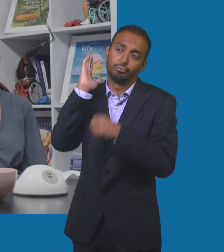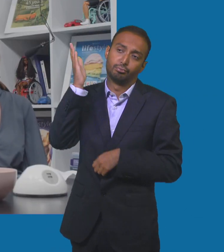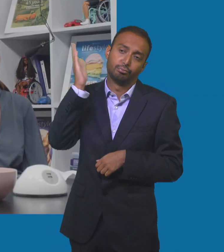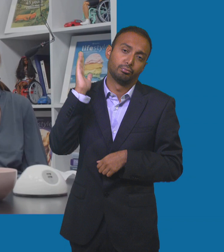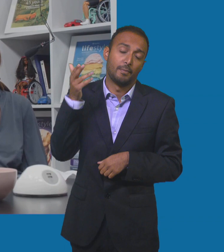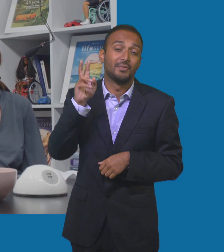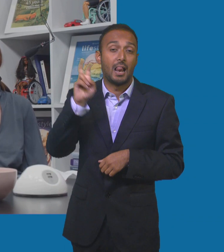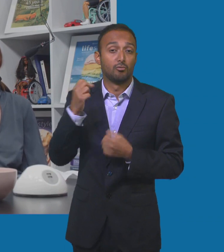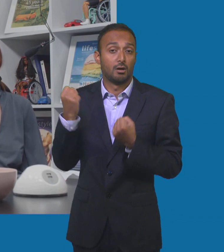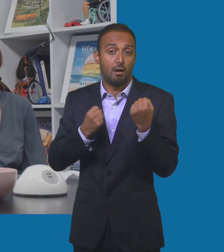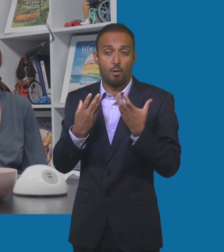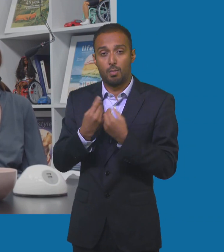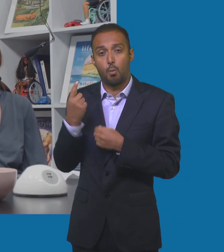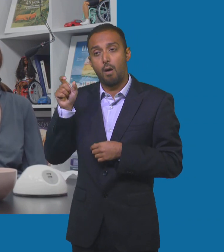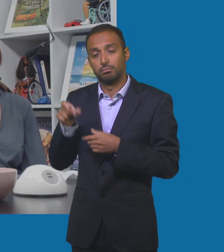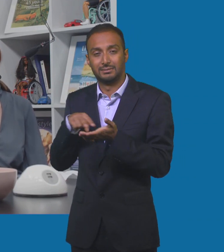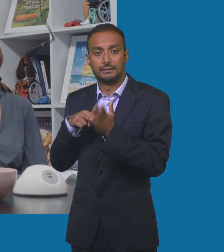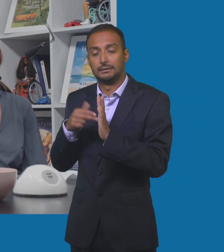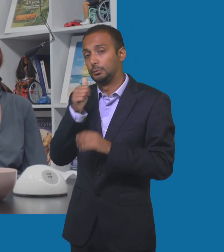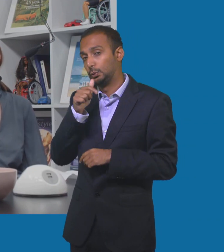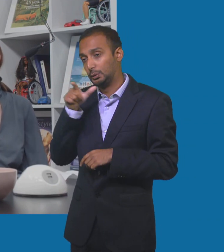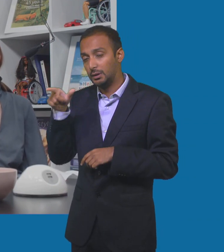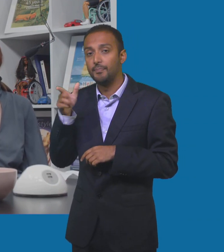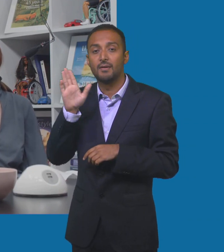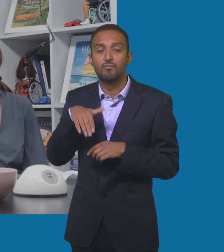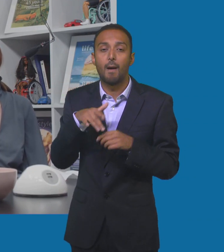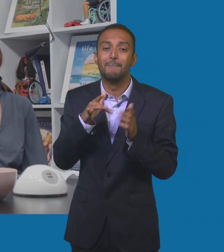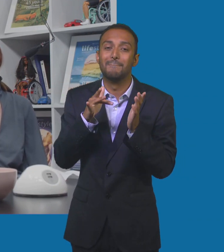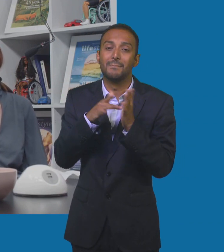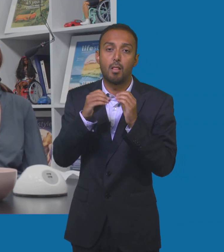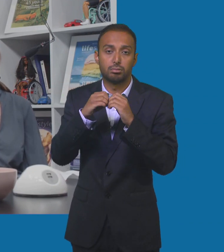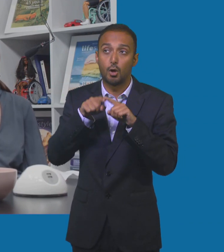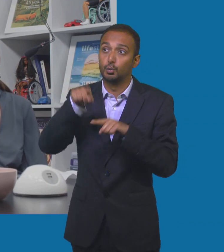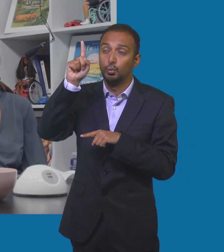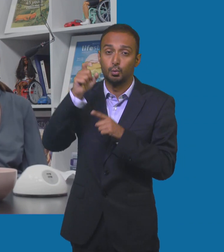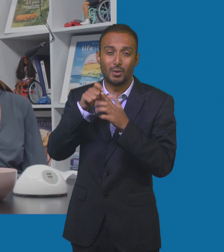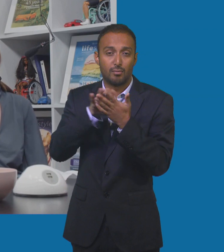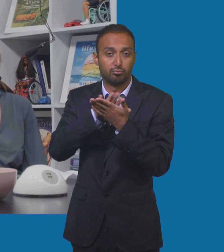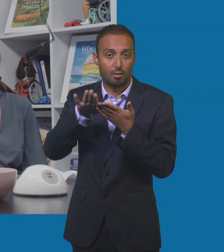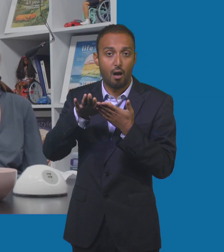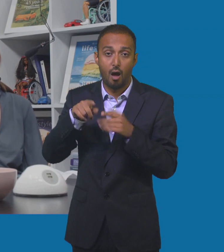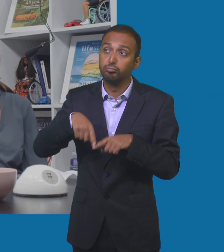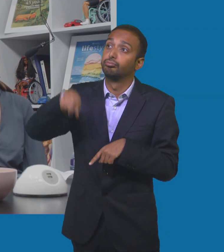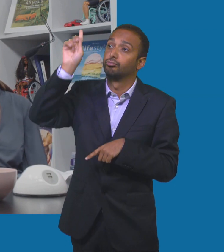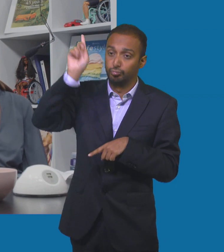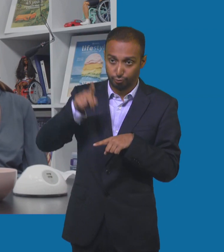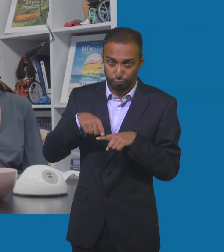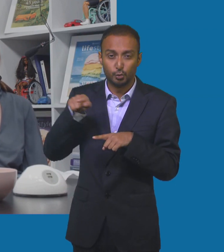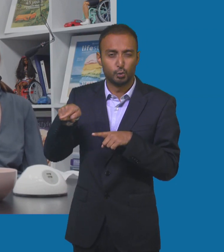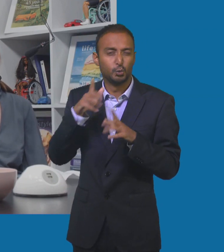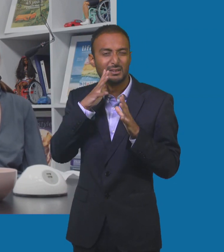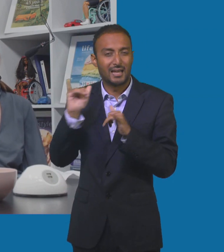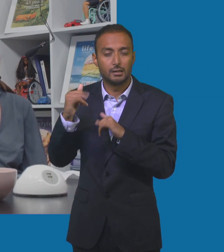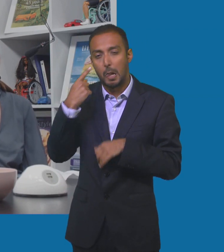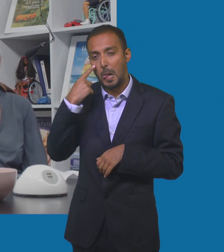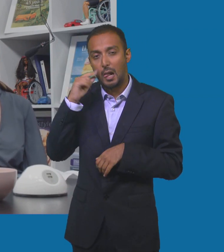users, Damien. We had a fantastic drive from Middlesbrough to Edinburgh and back in an electric car to kind of test all these charge points, public charge points. And